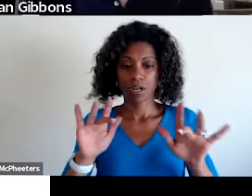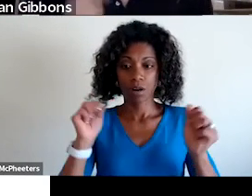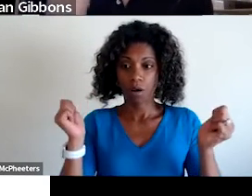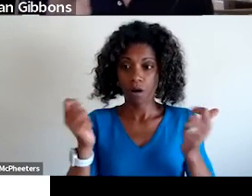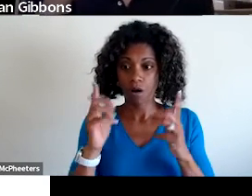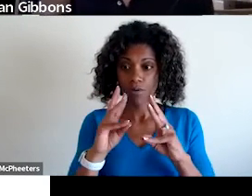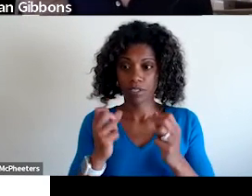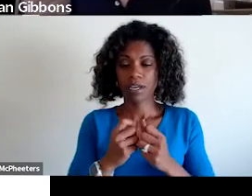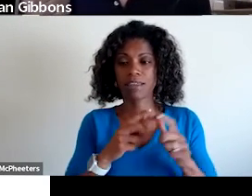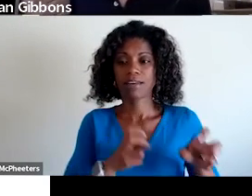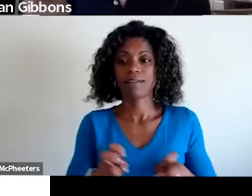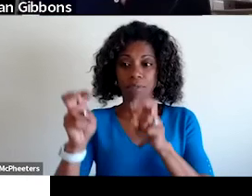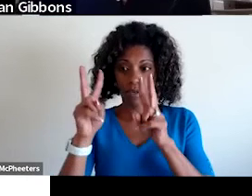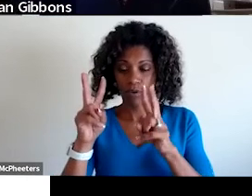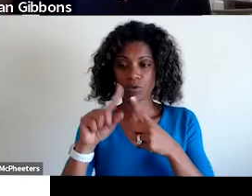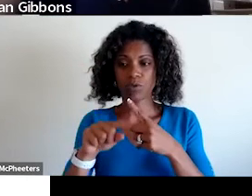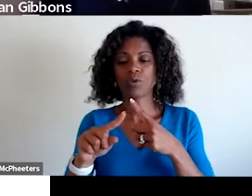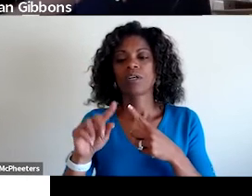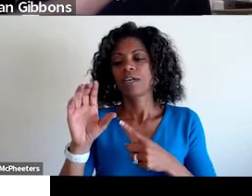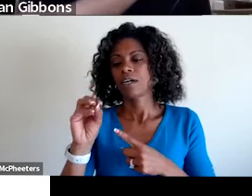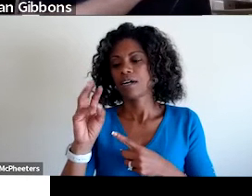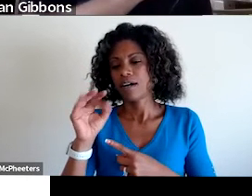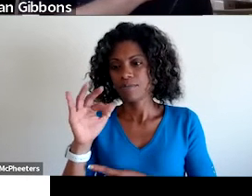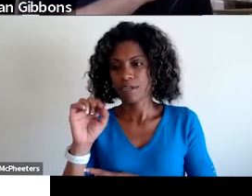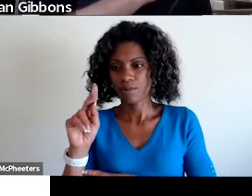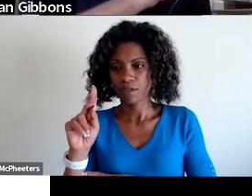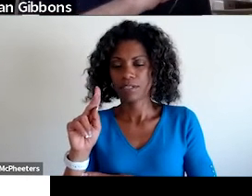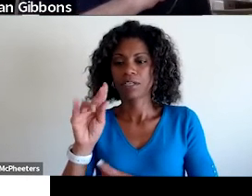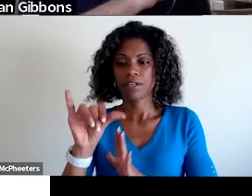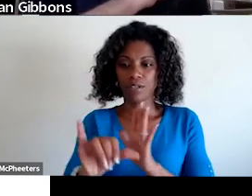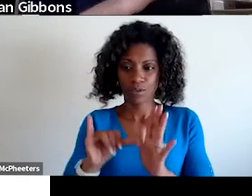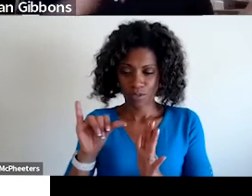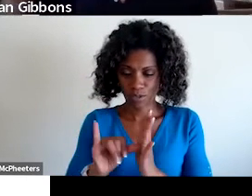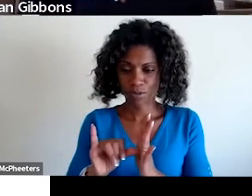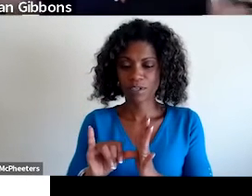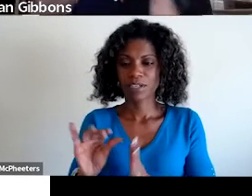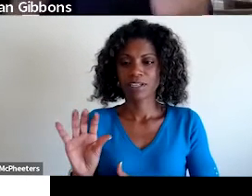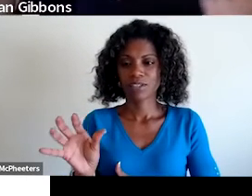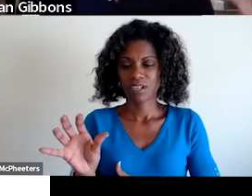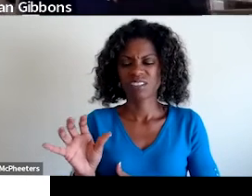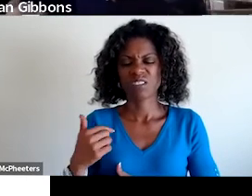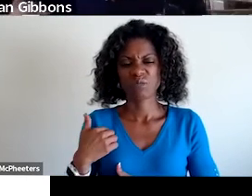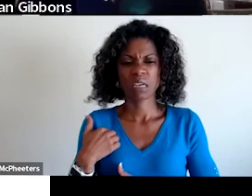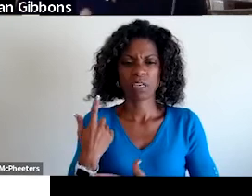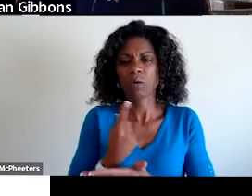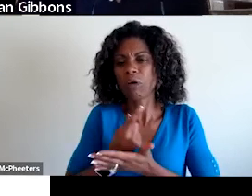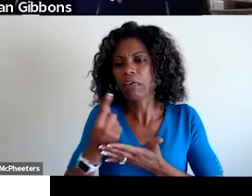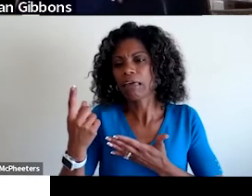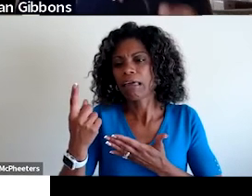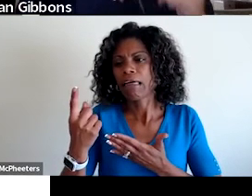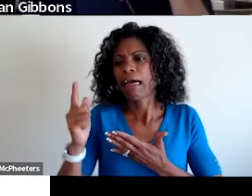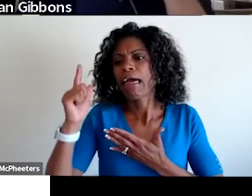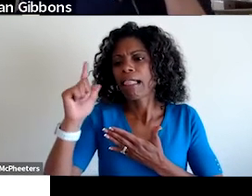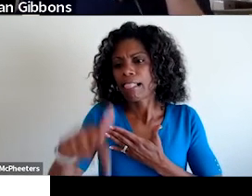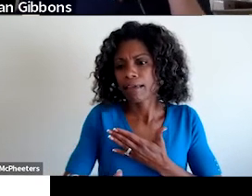up on the network's YouTube channel. And that will be available, probably give us a couple days, but within a week or so of the